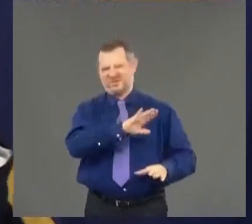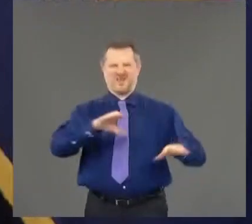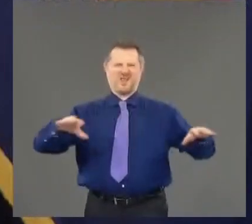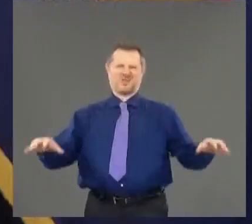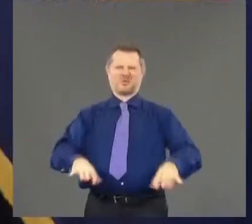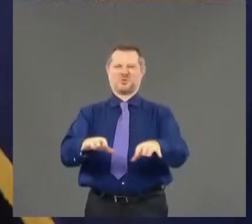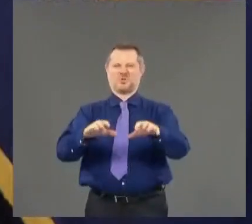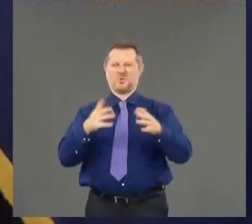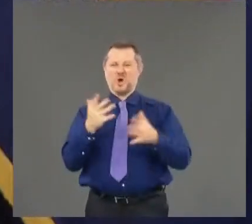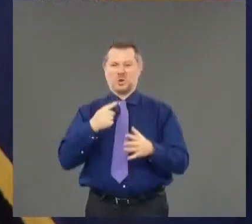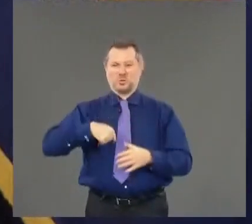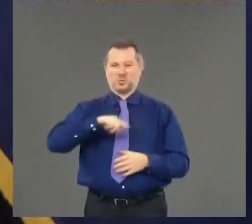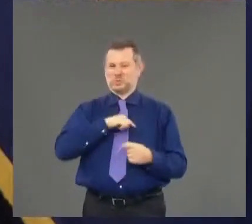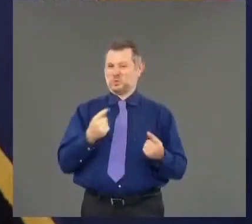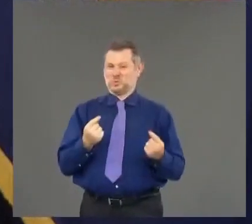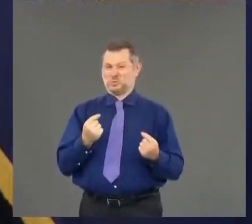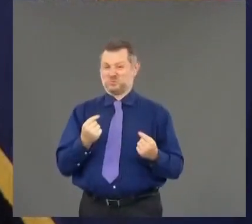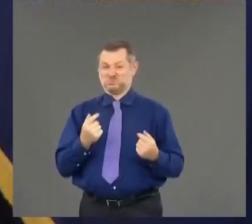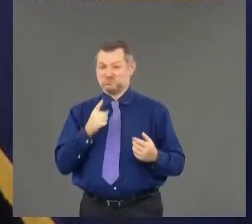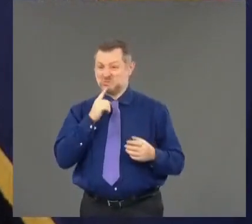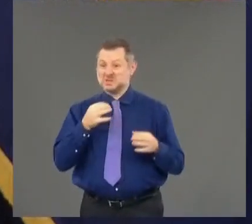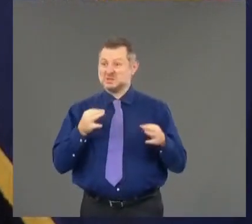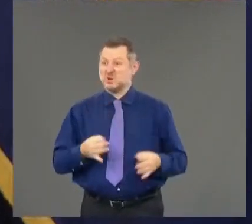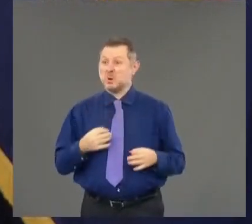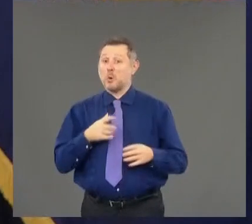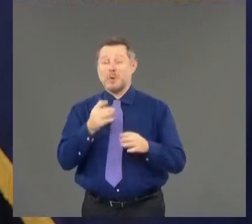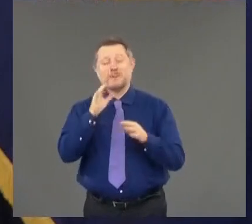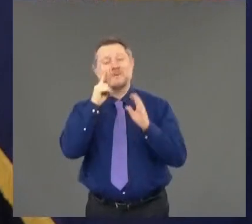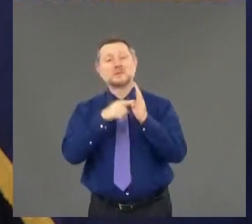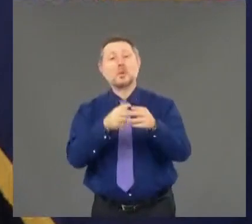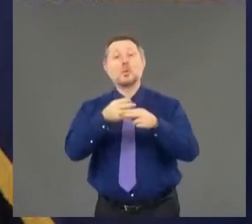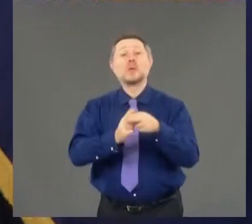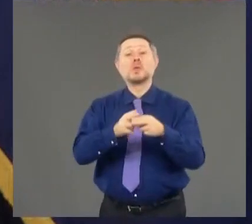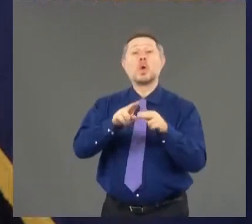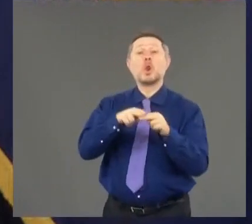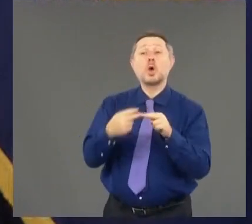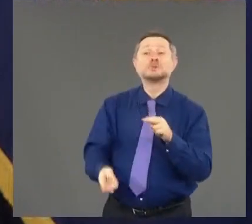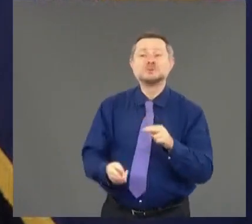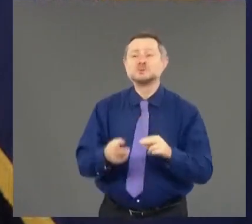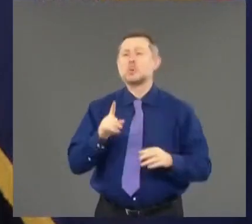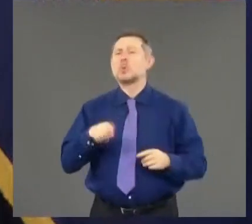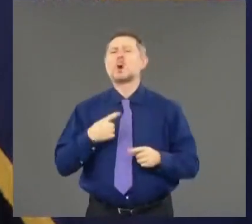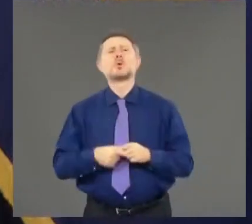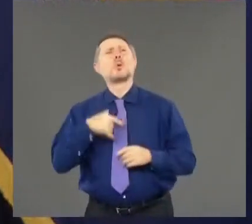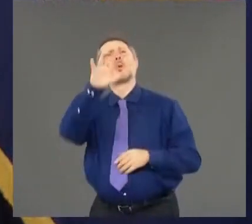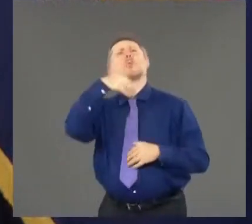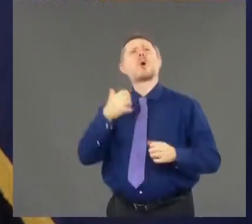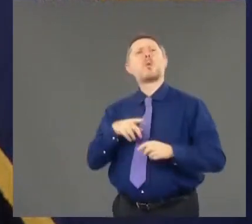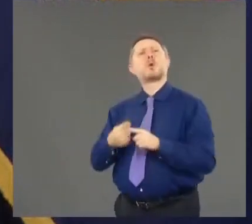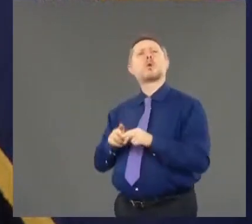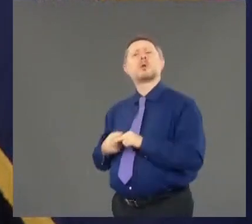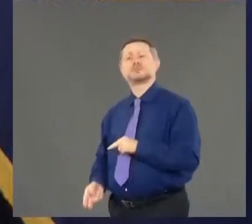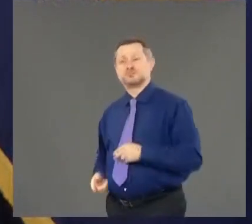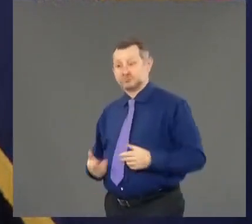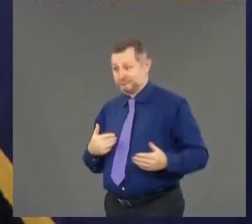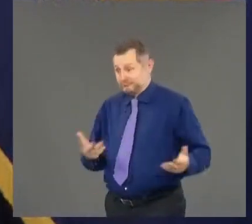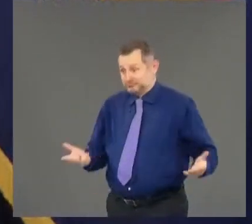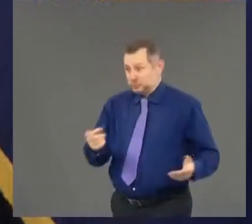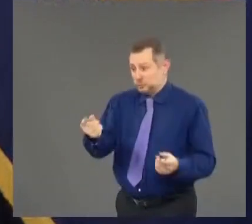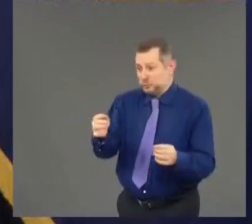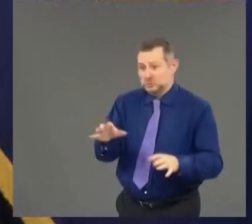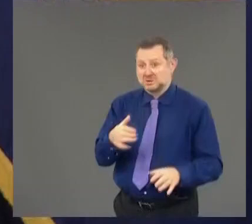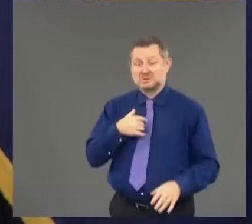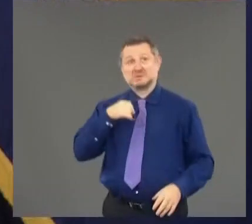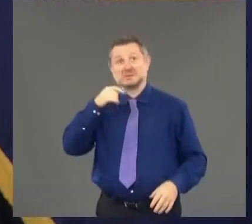Going back to the silly weight loss. When am I going to lose 10 pounds? It depends on what I do. Well, can you tell me if it's going to be a week or 2